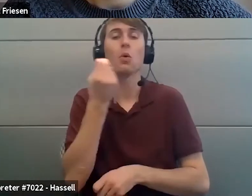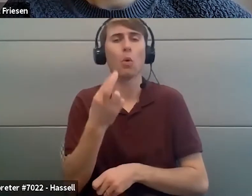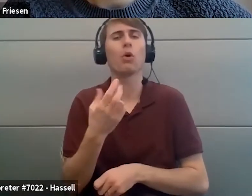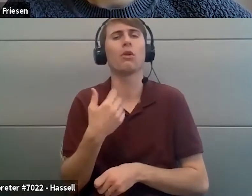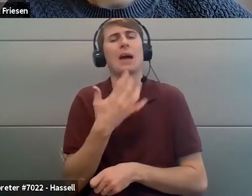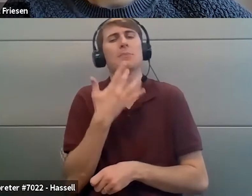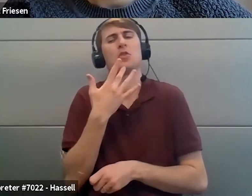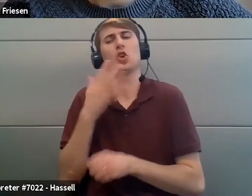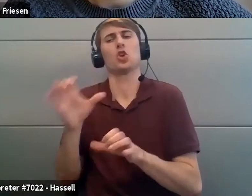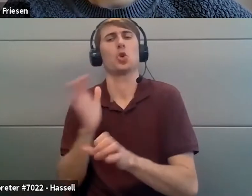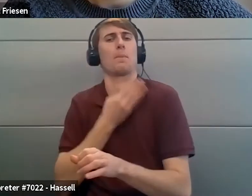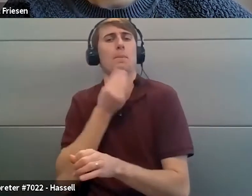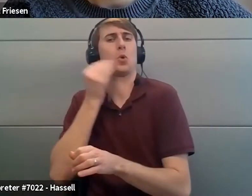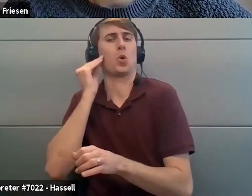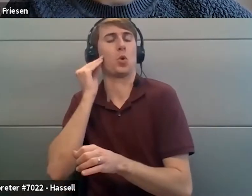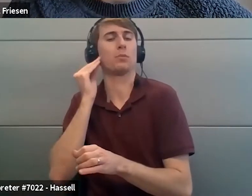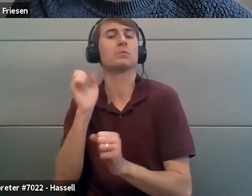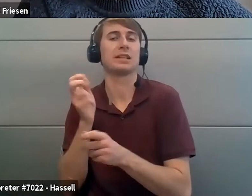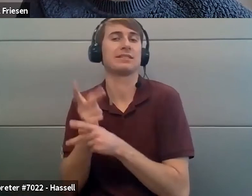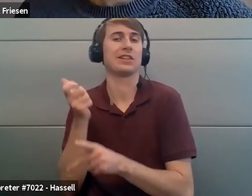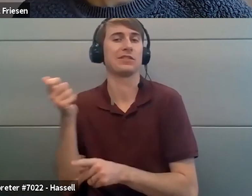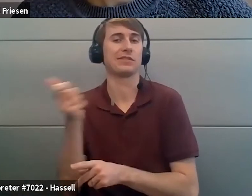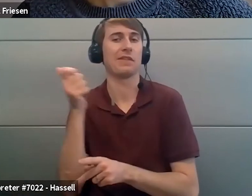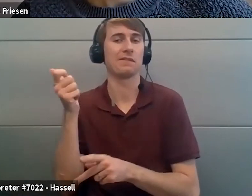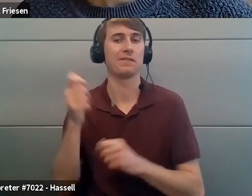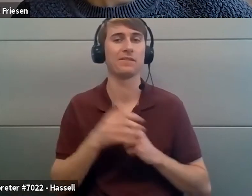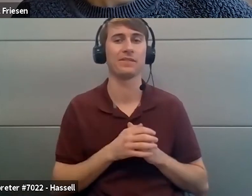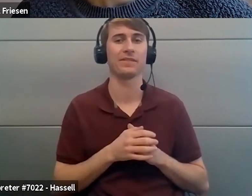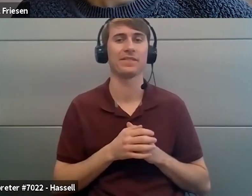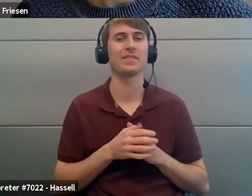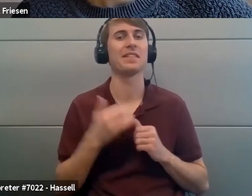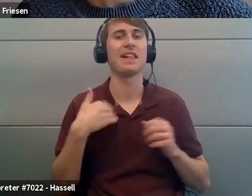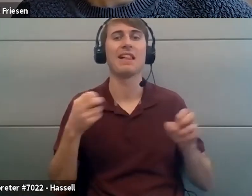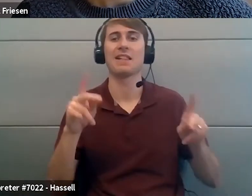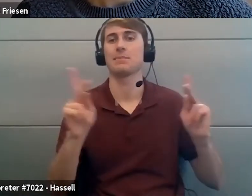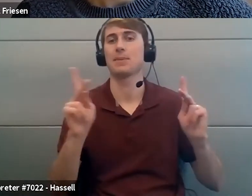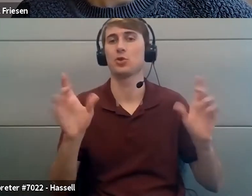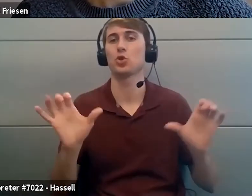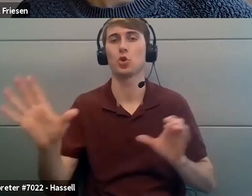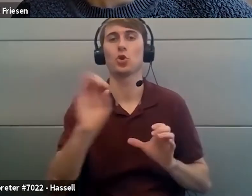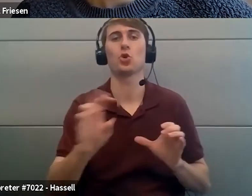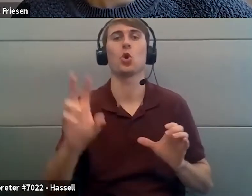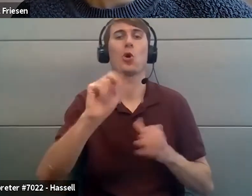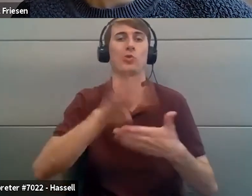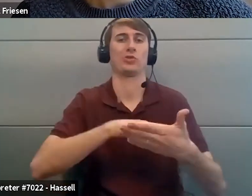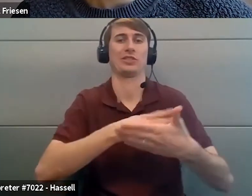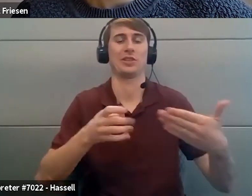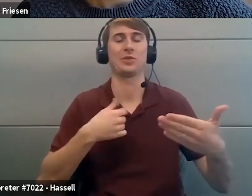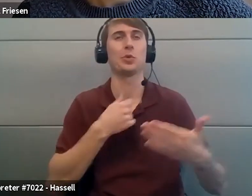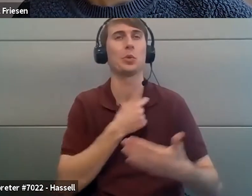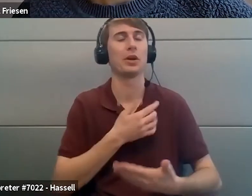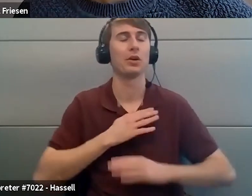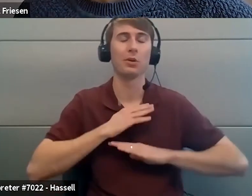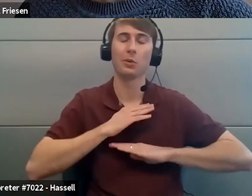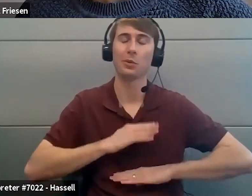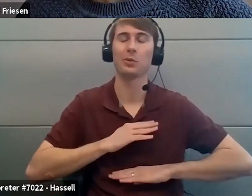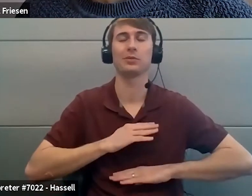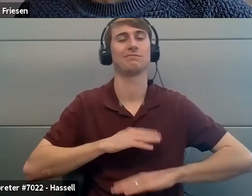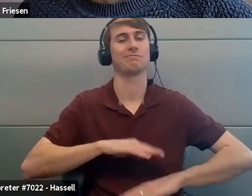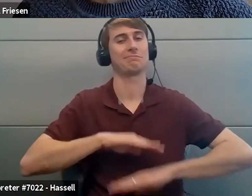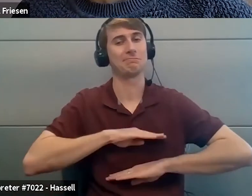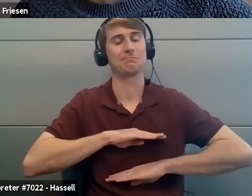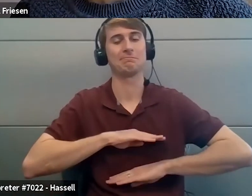whole. Because everyone is able to do things at their own pace and at their own schedule. And we're very, very pleased to offer it